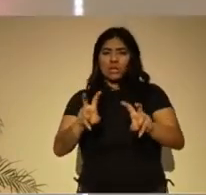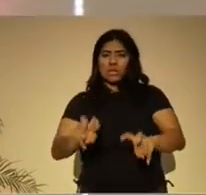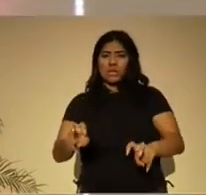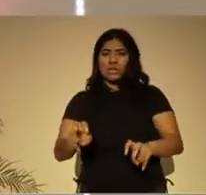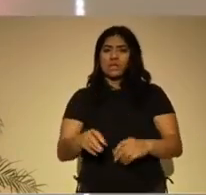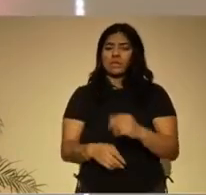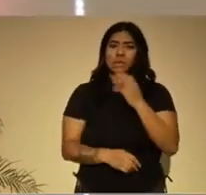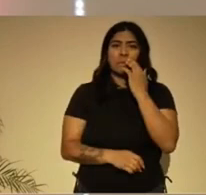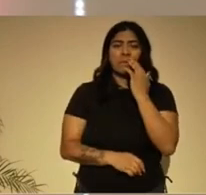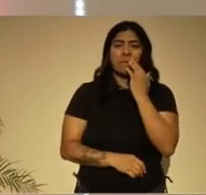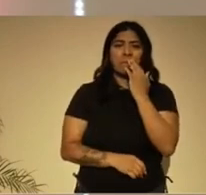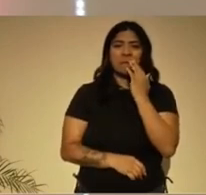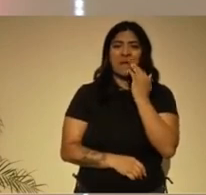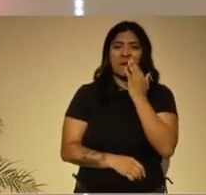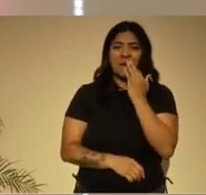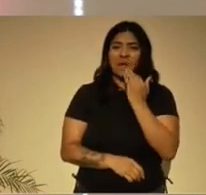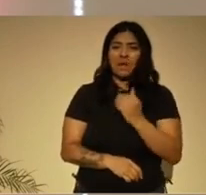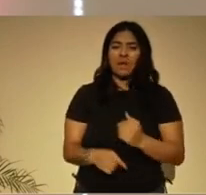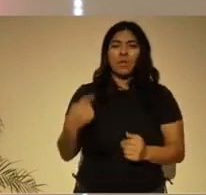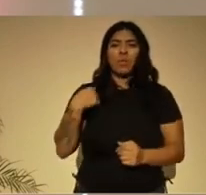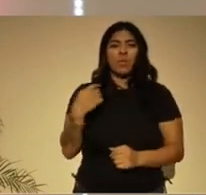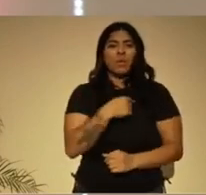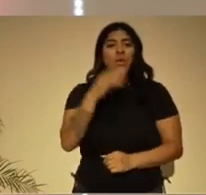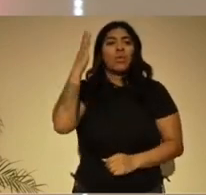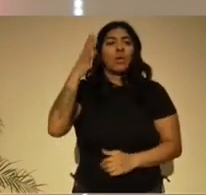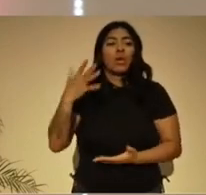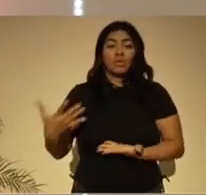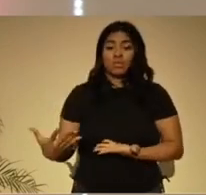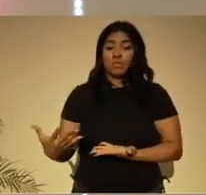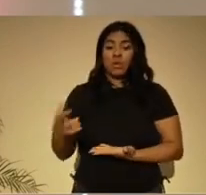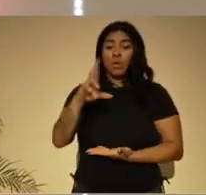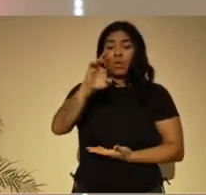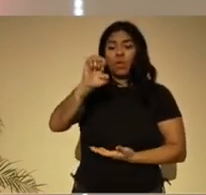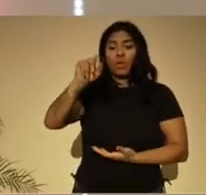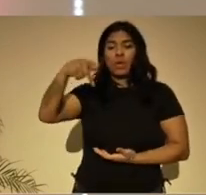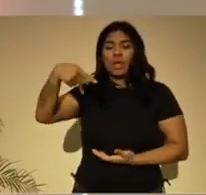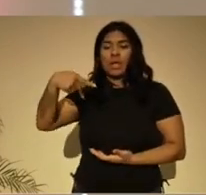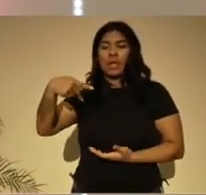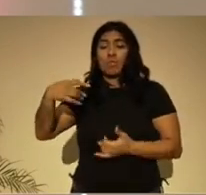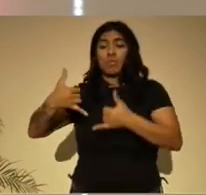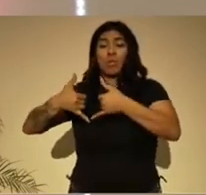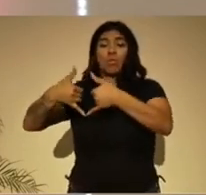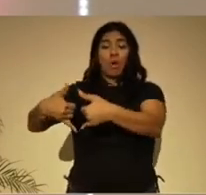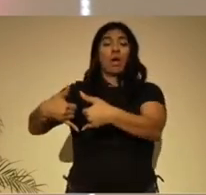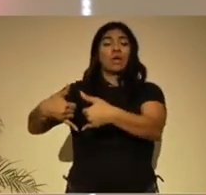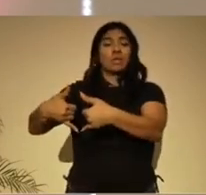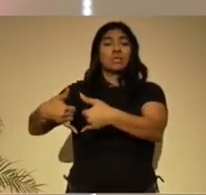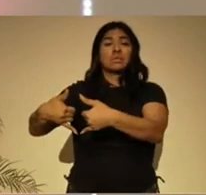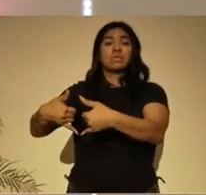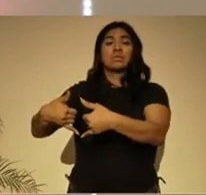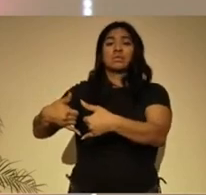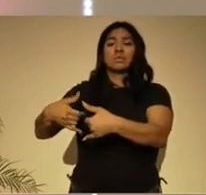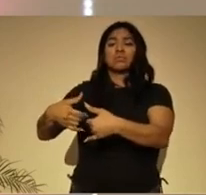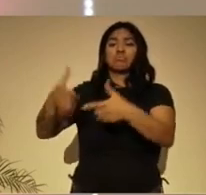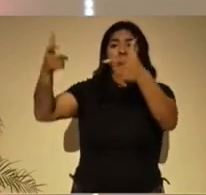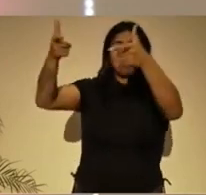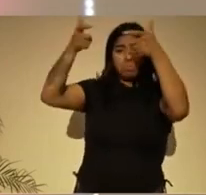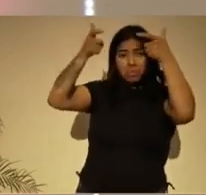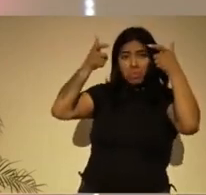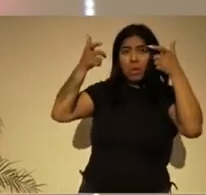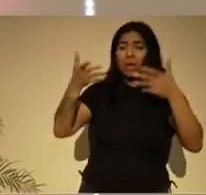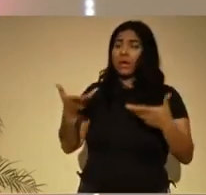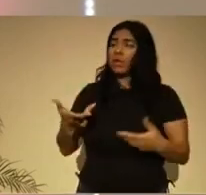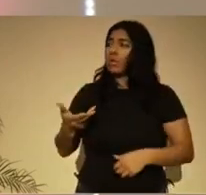examines us. We will either reap the prize, the reward, the crown,